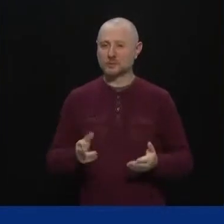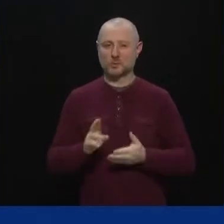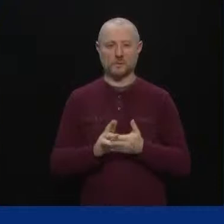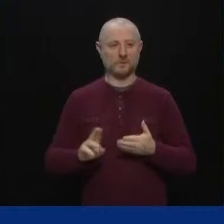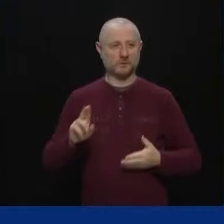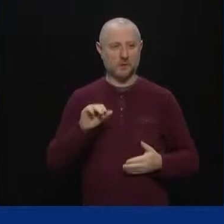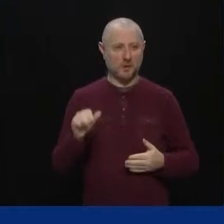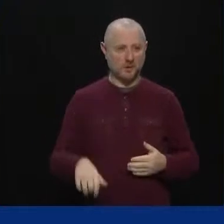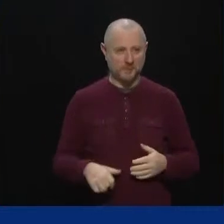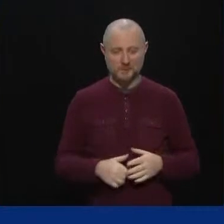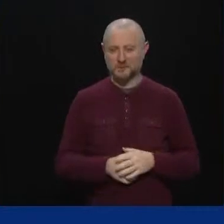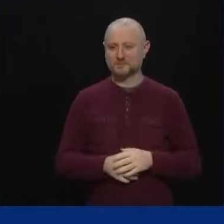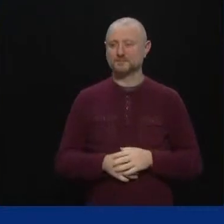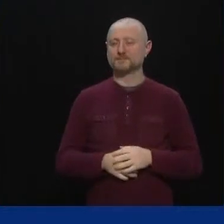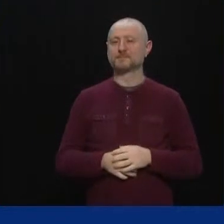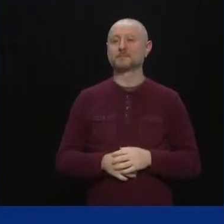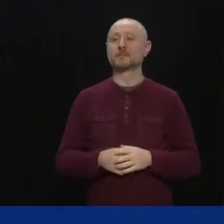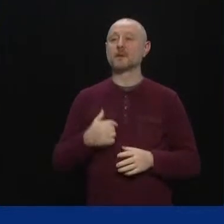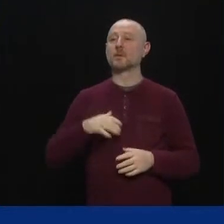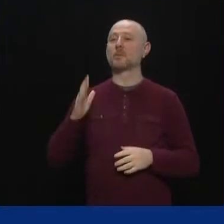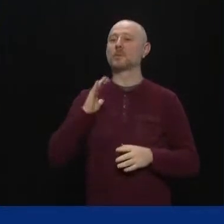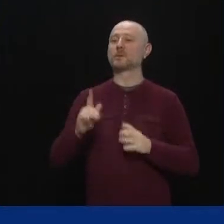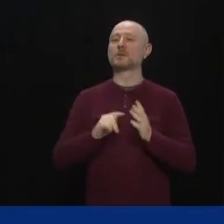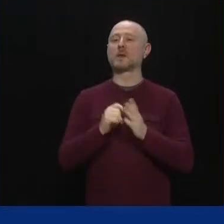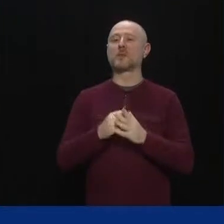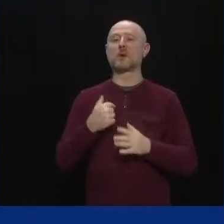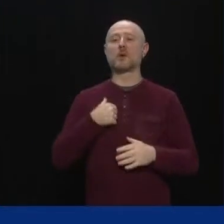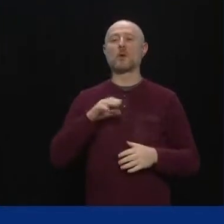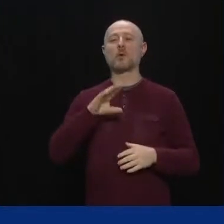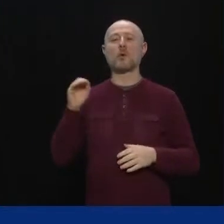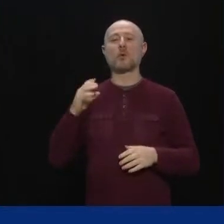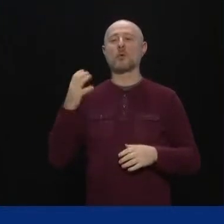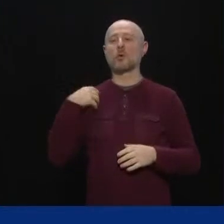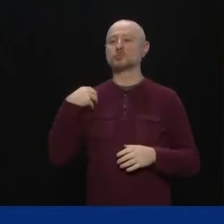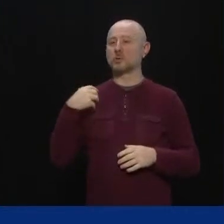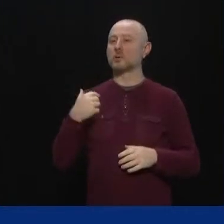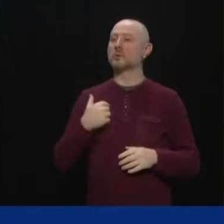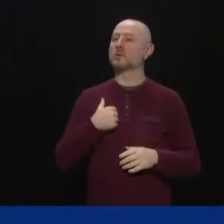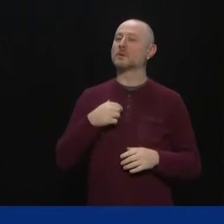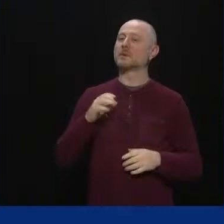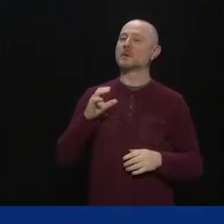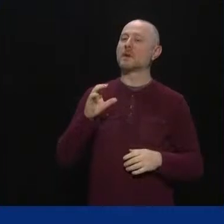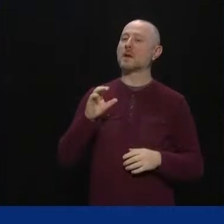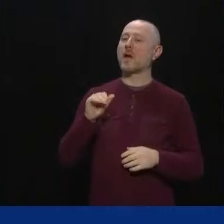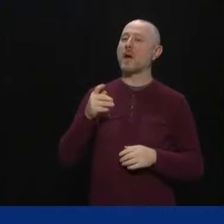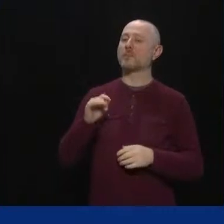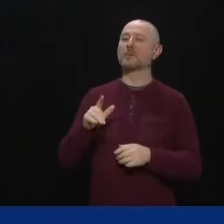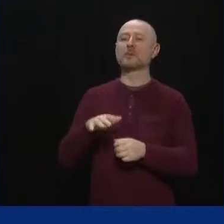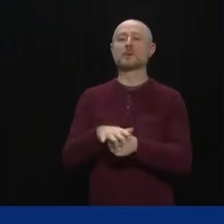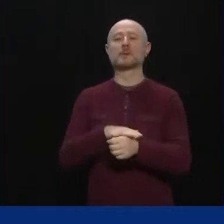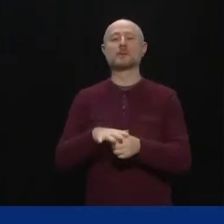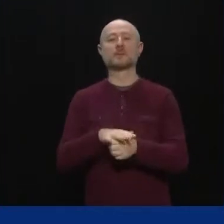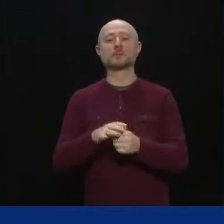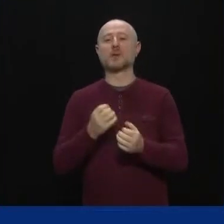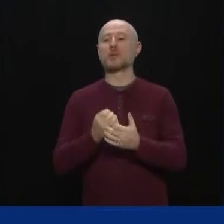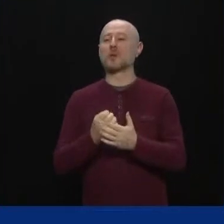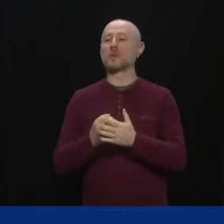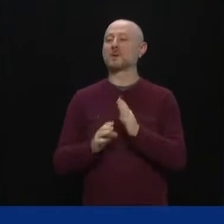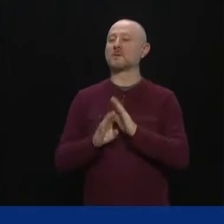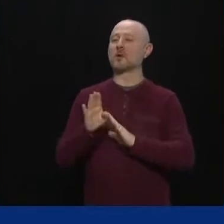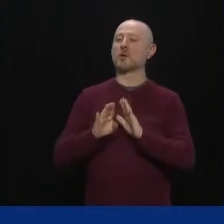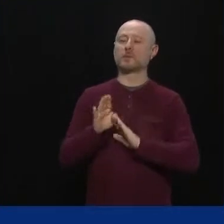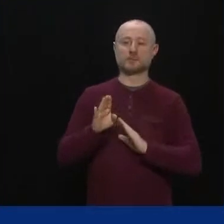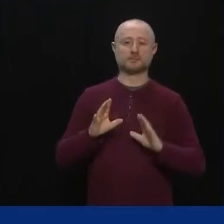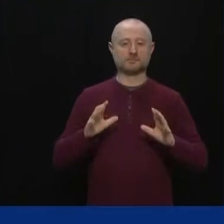my capacity as co-chair of the Capital Region Economic Development Council. So I guess she was my boss then and she's my boss